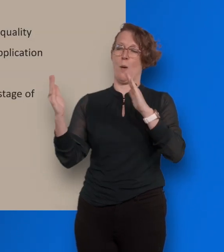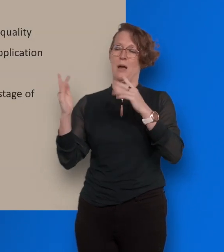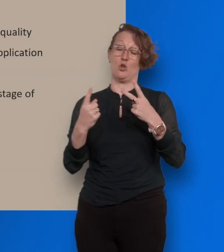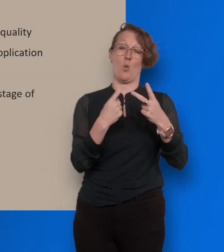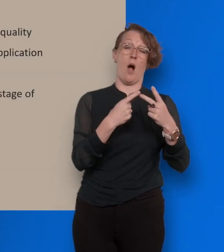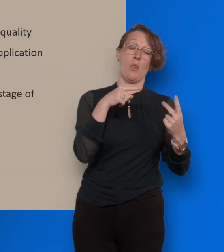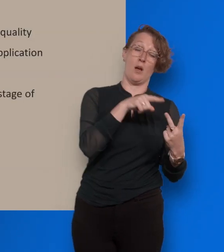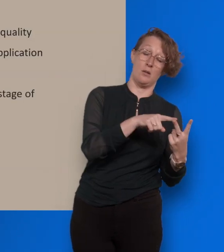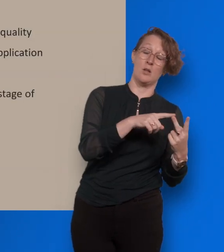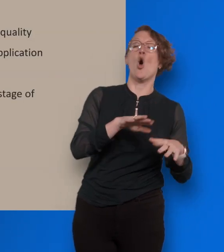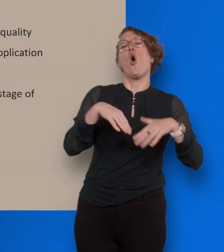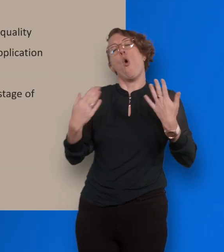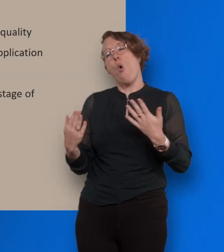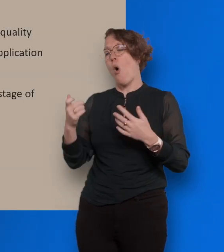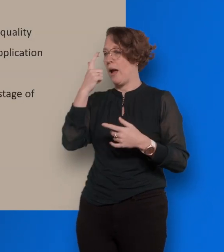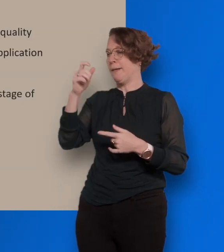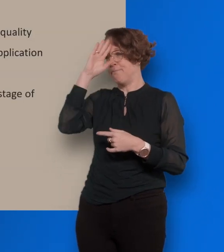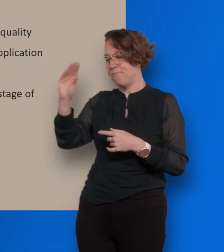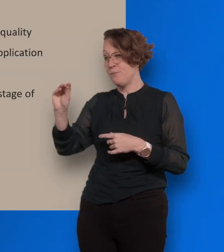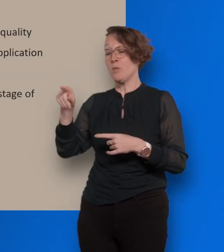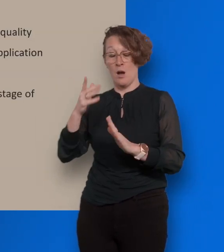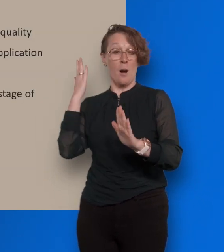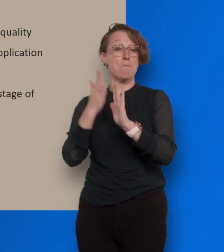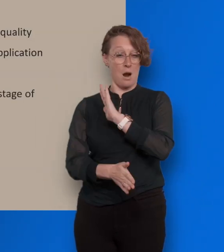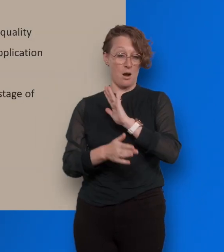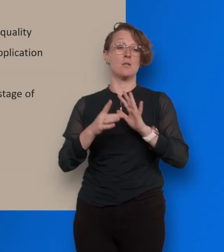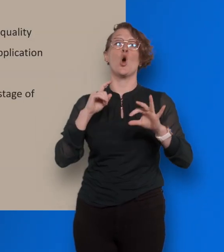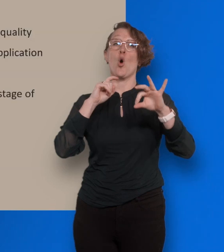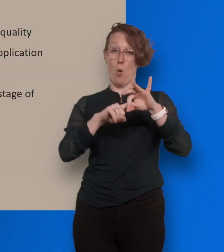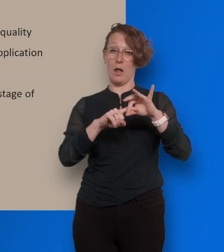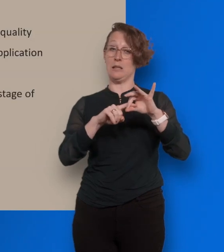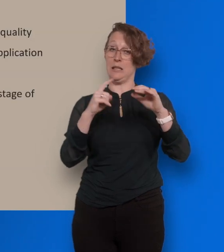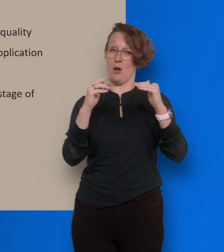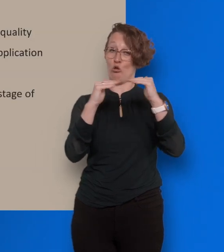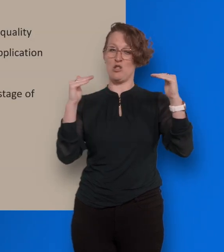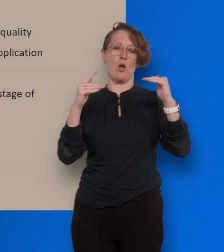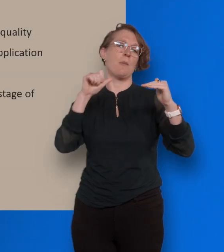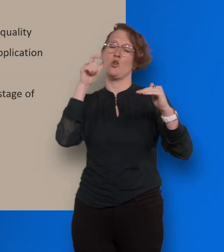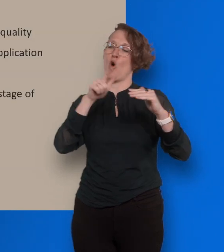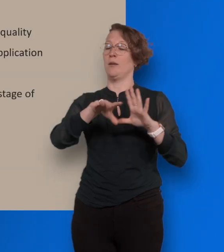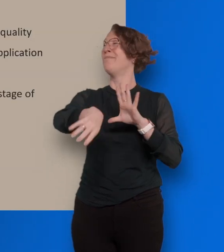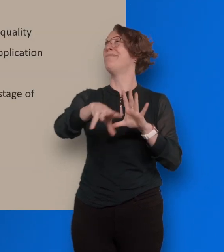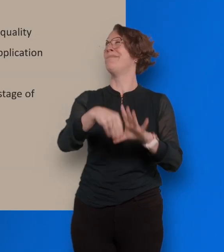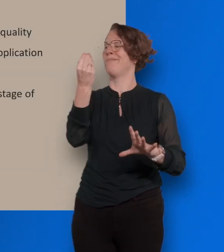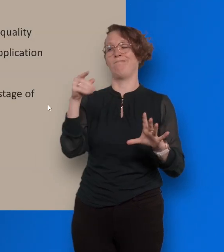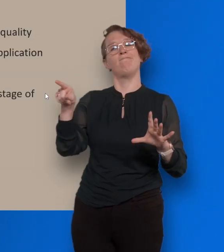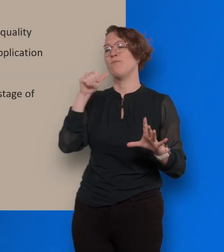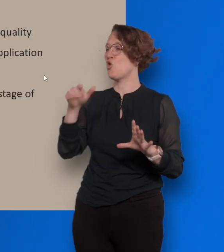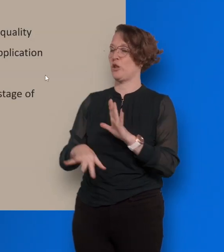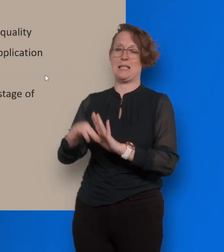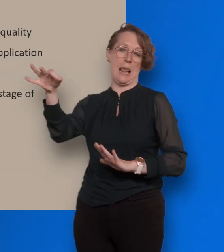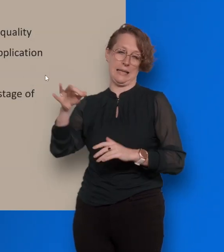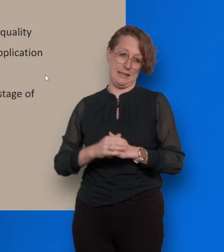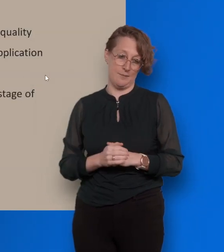others, or alternatively that they passed the quality threshold but were simply not selected on the randomised basis. The